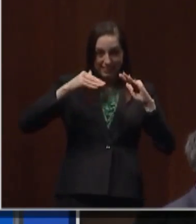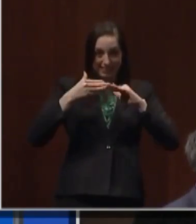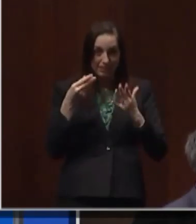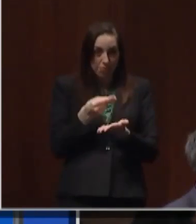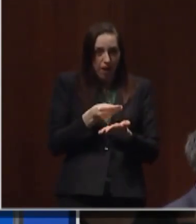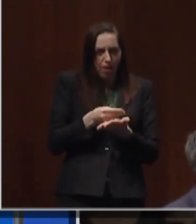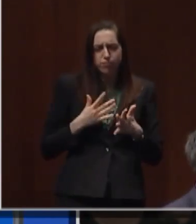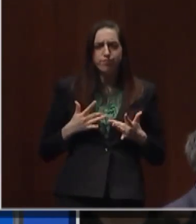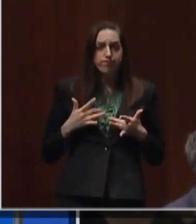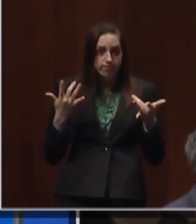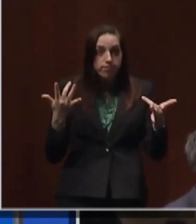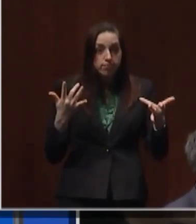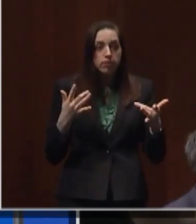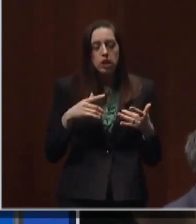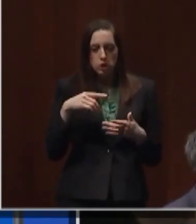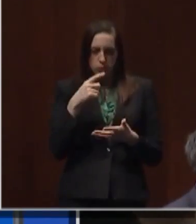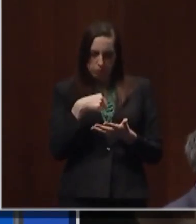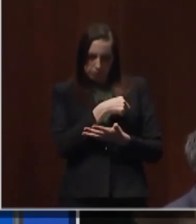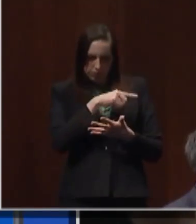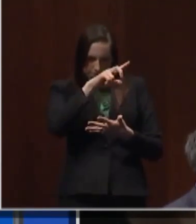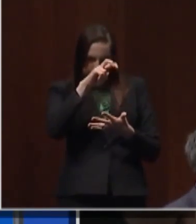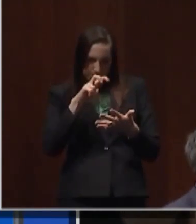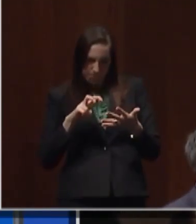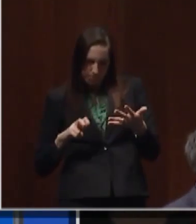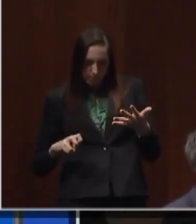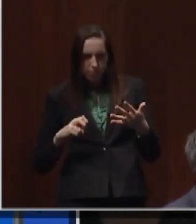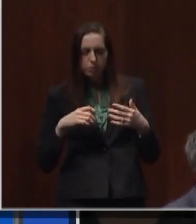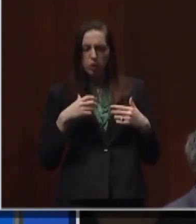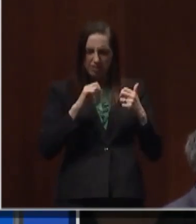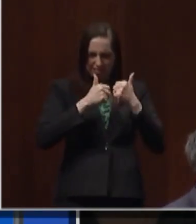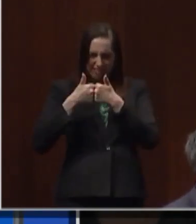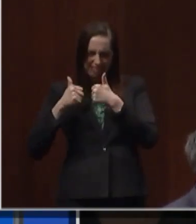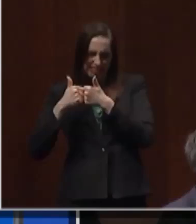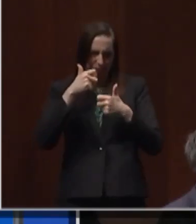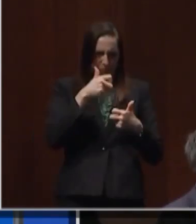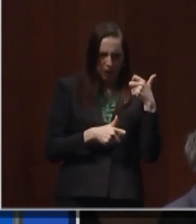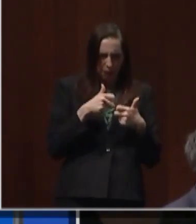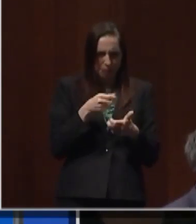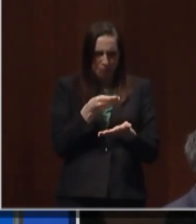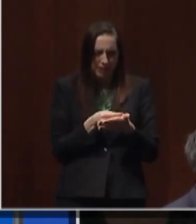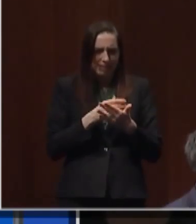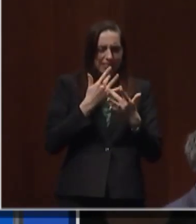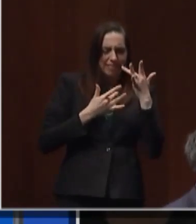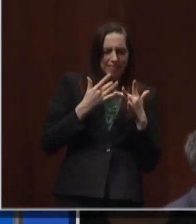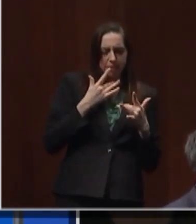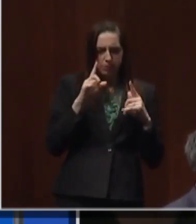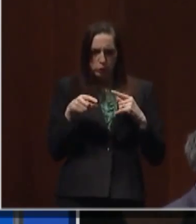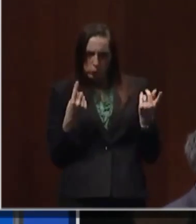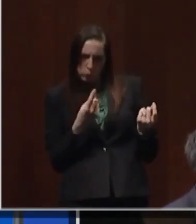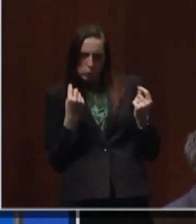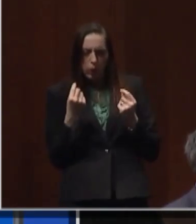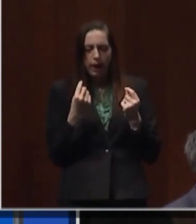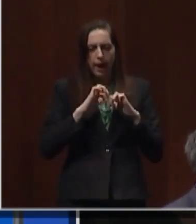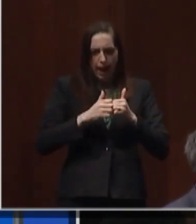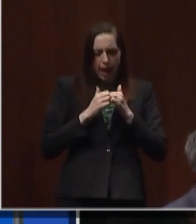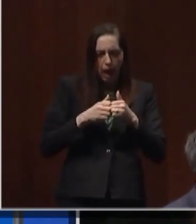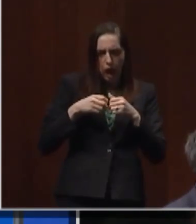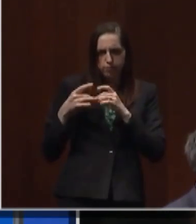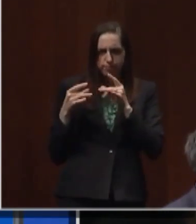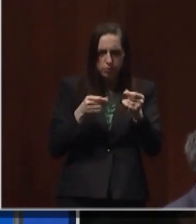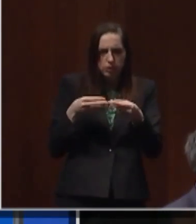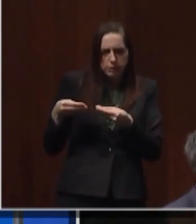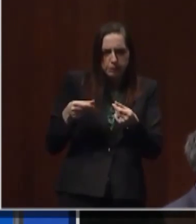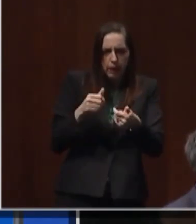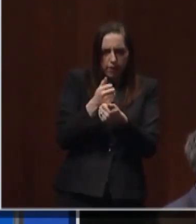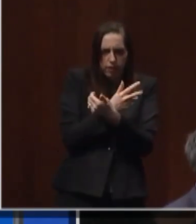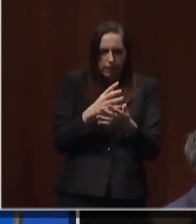finances that will lead to a plan for addressing Houston's fiscal challenges in a manner that is prudent and sustainable and aligns with the needs